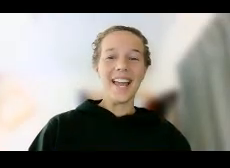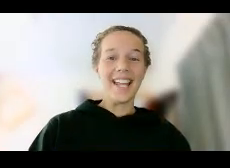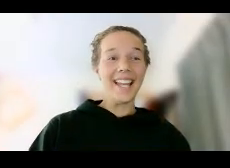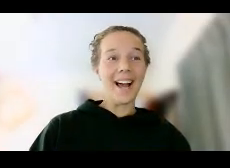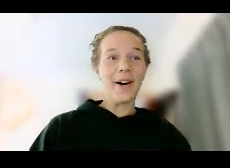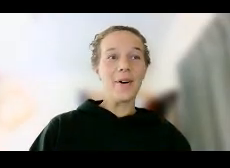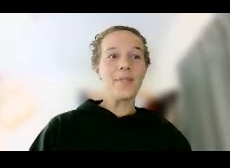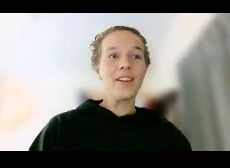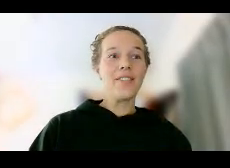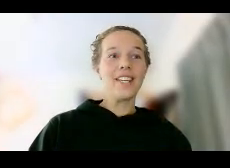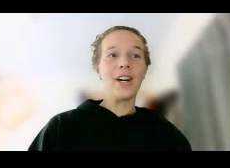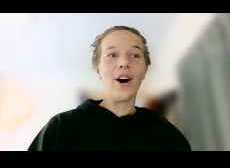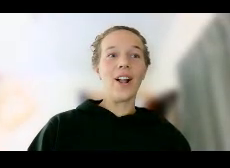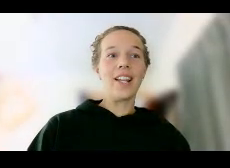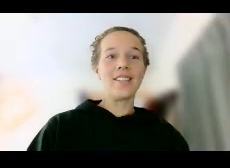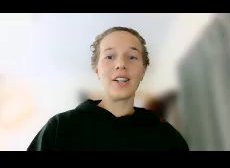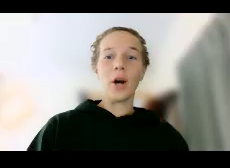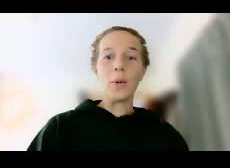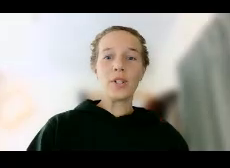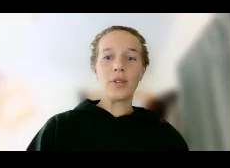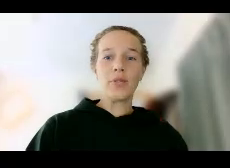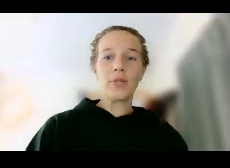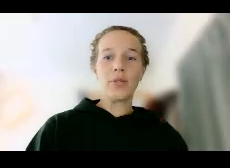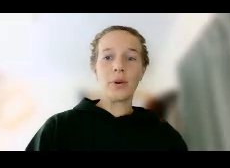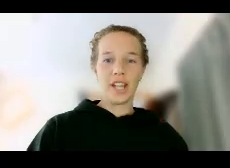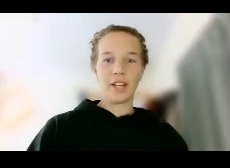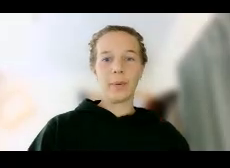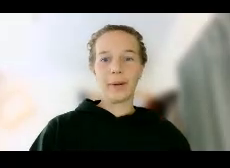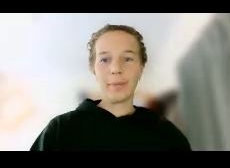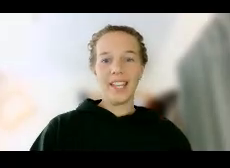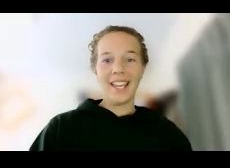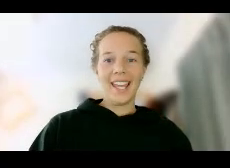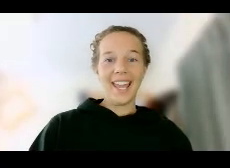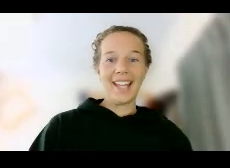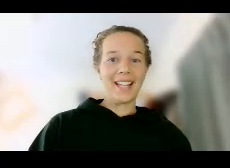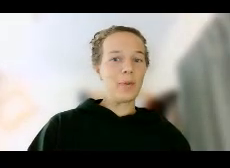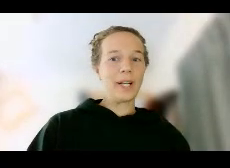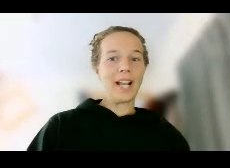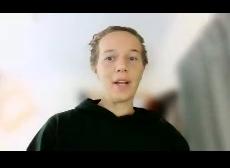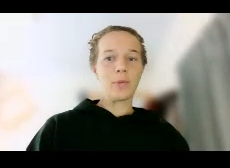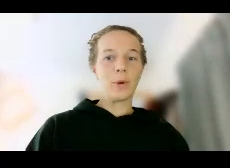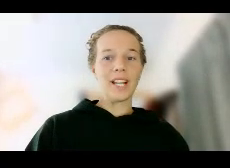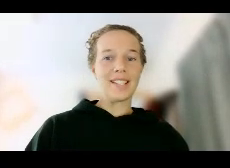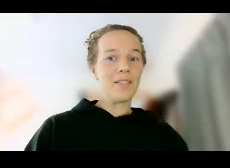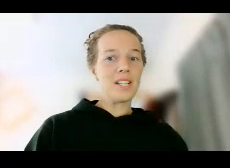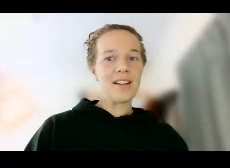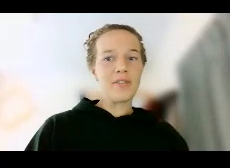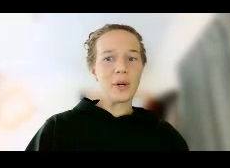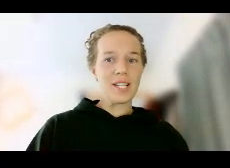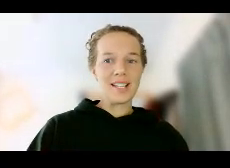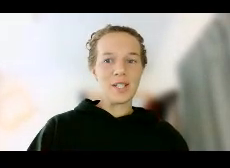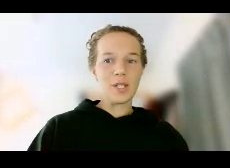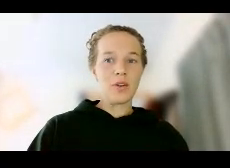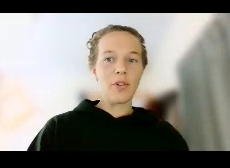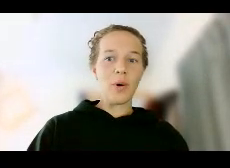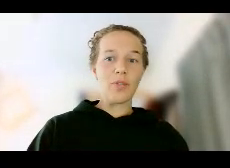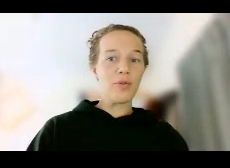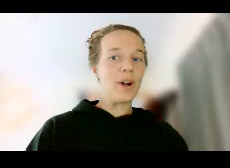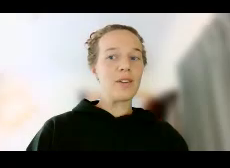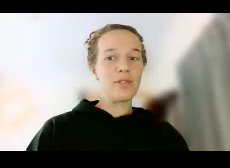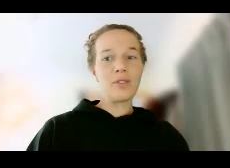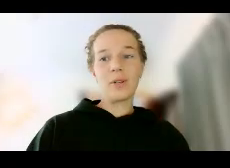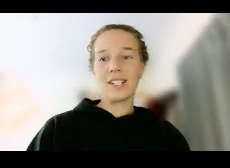Yeah, and now we call it the Coastal Forage Fish Network. And the network now has more than 77 organizations